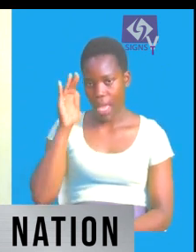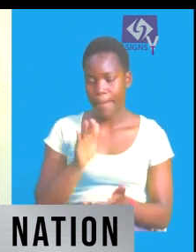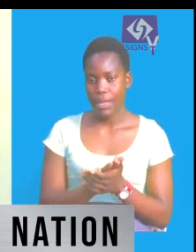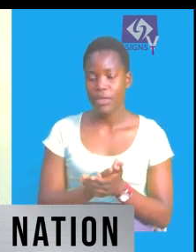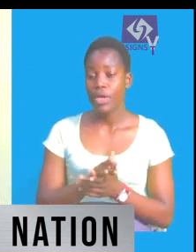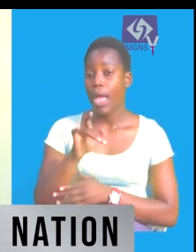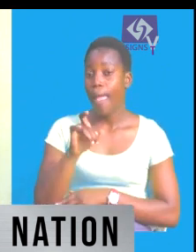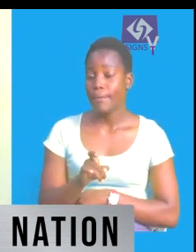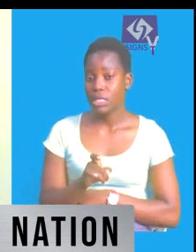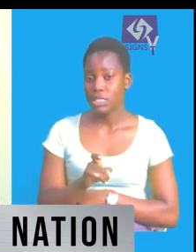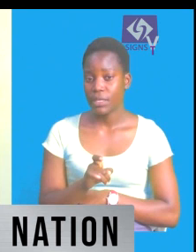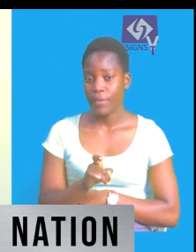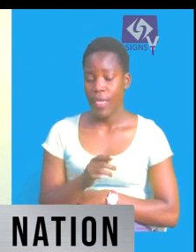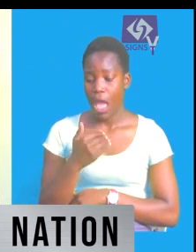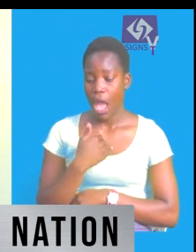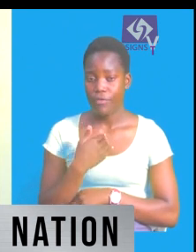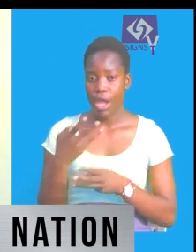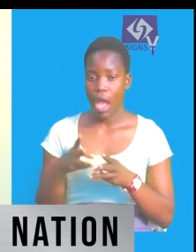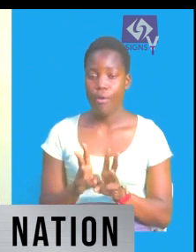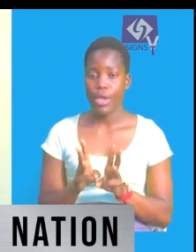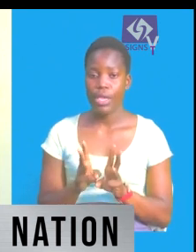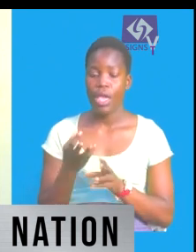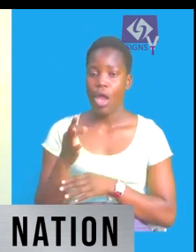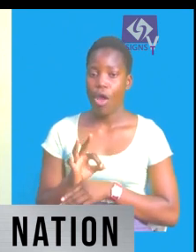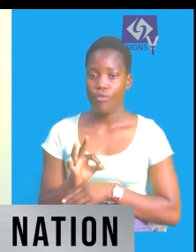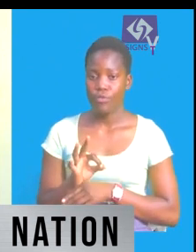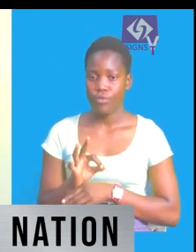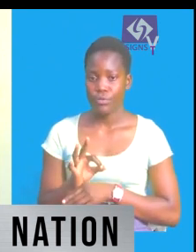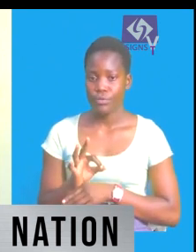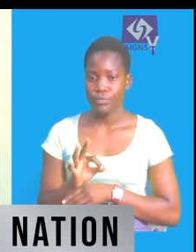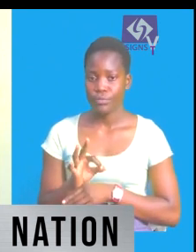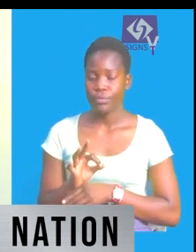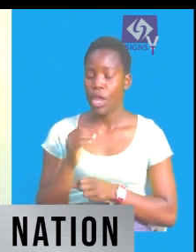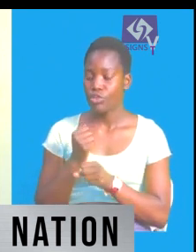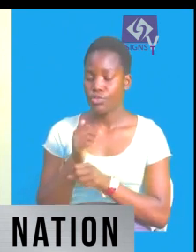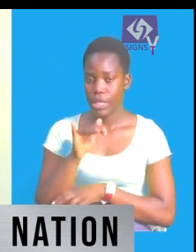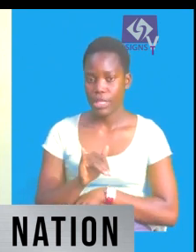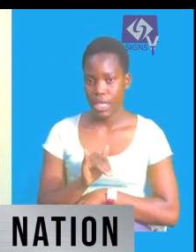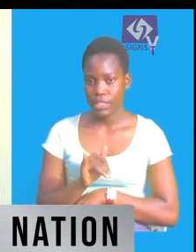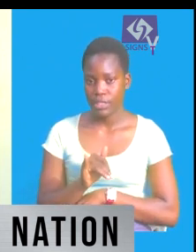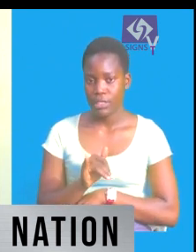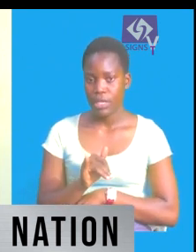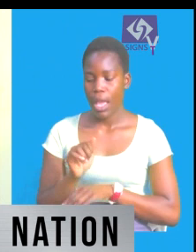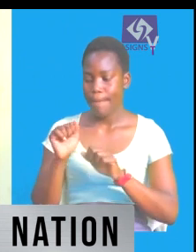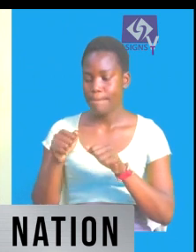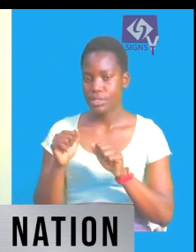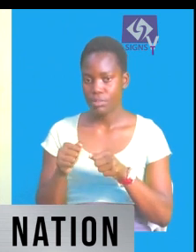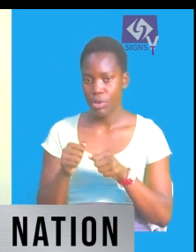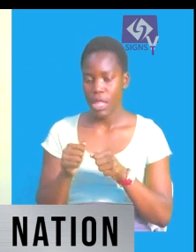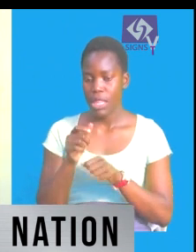there should be a way of a straightforward, a clear way of doing it, Mm-hmm. so that